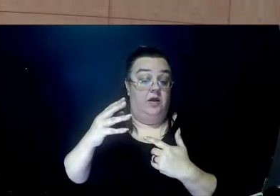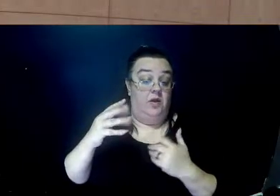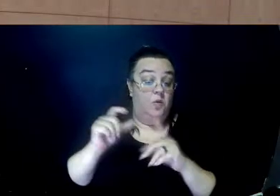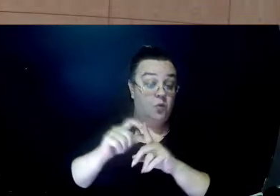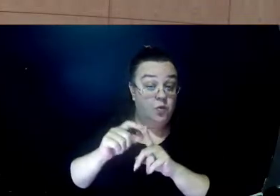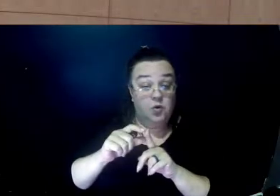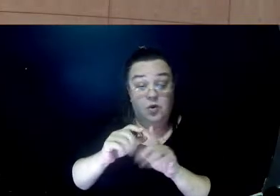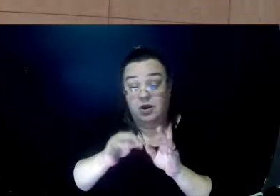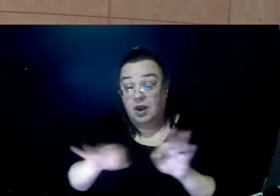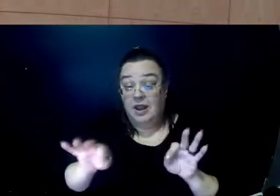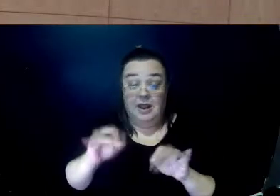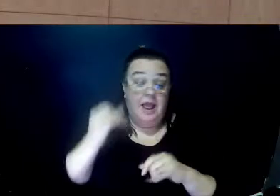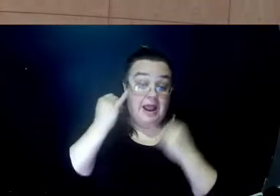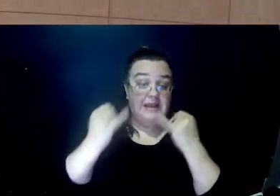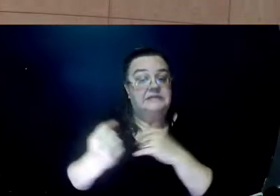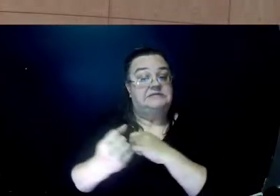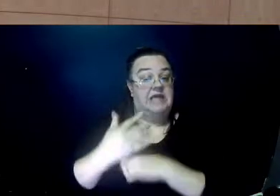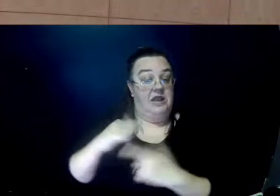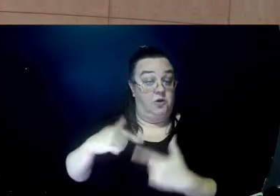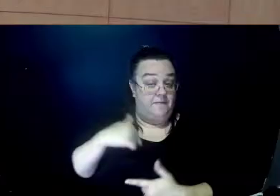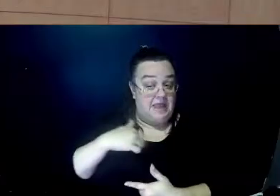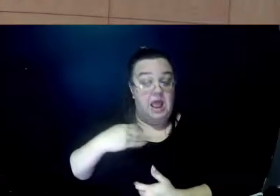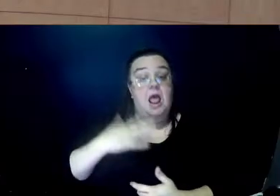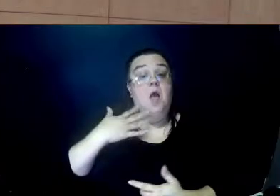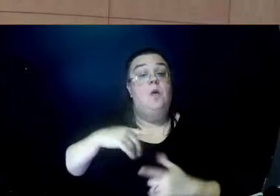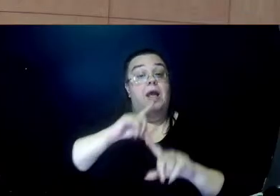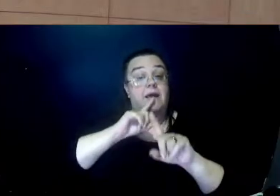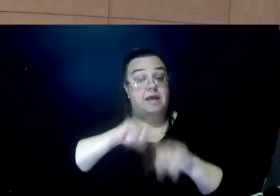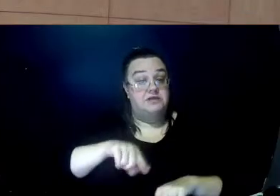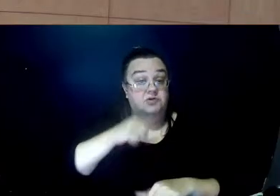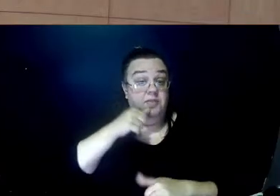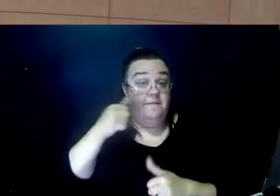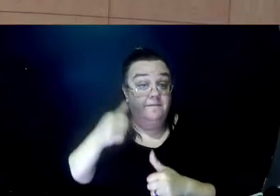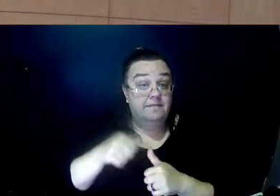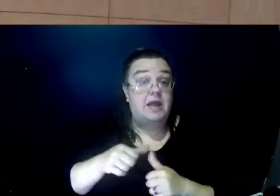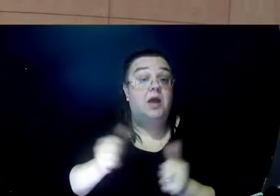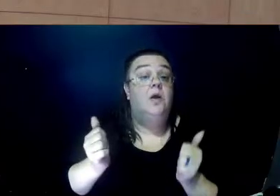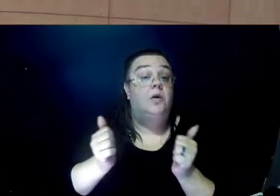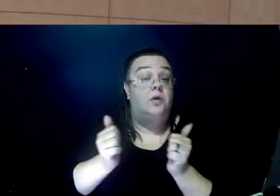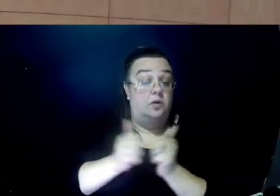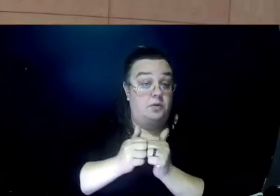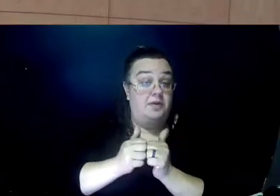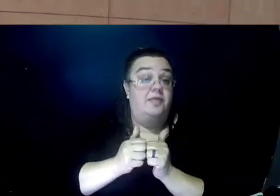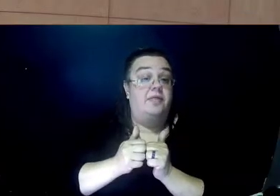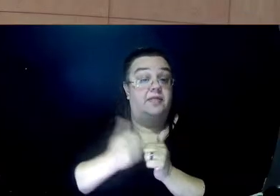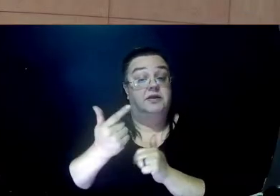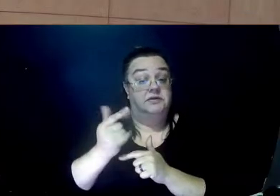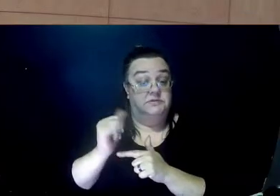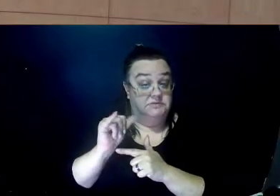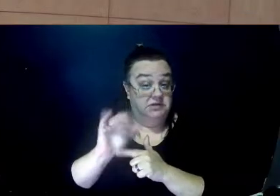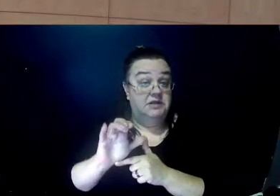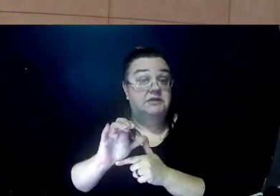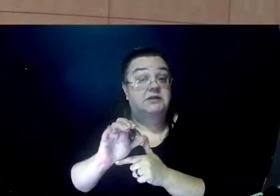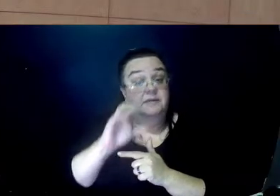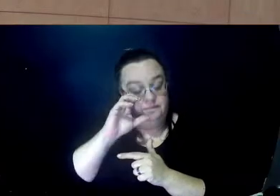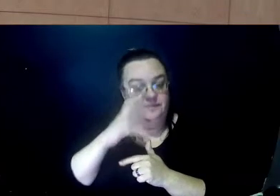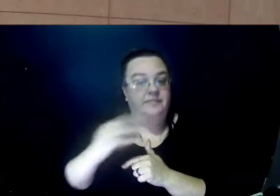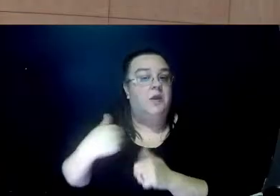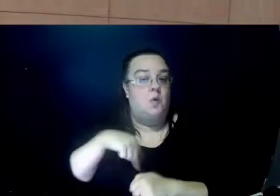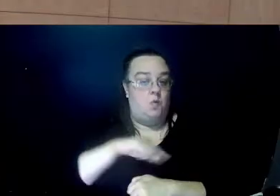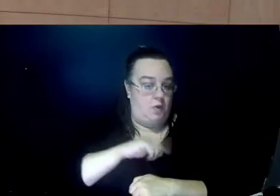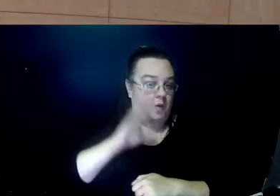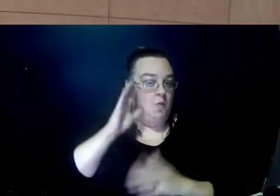me, and I will answer the mail with the GIC, and we will